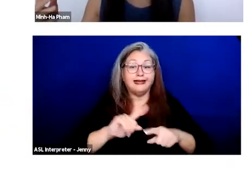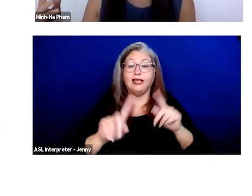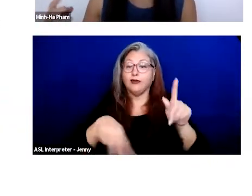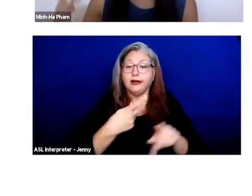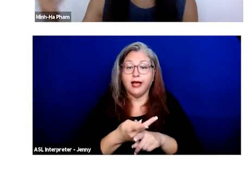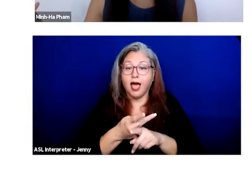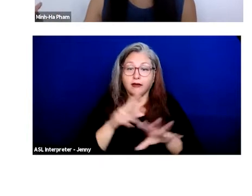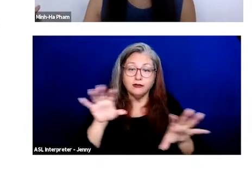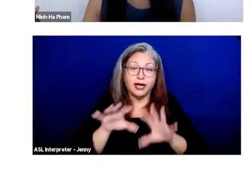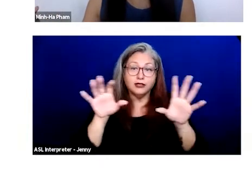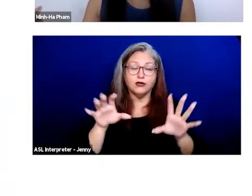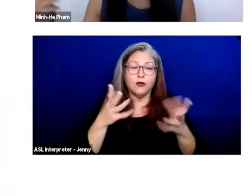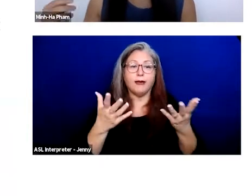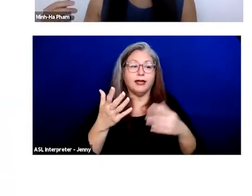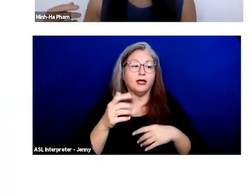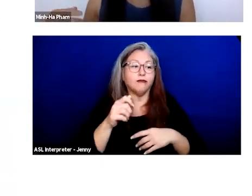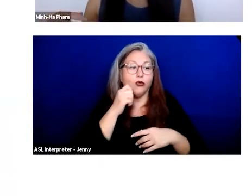spectacle of racial inclusion.